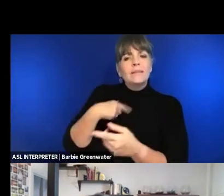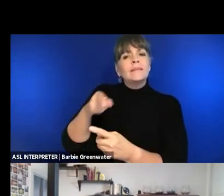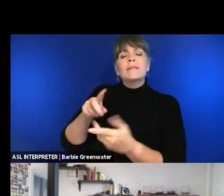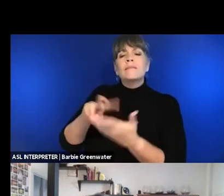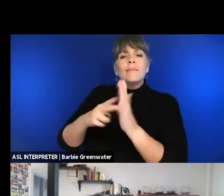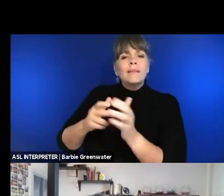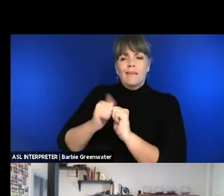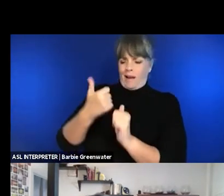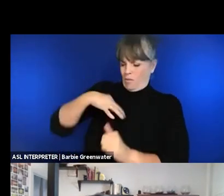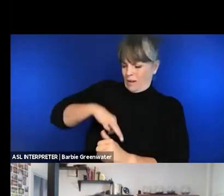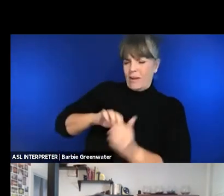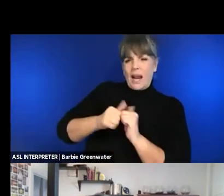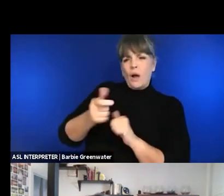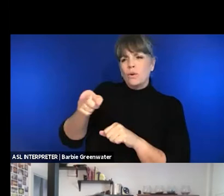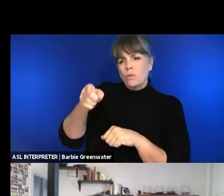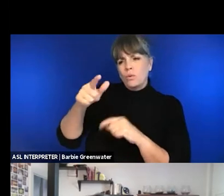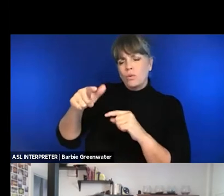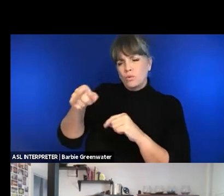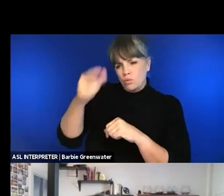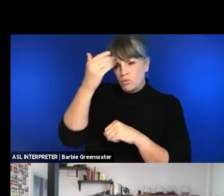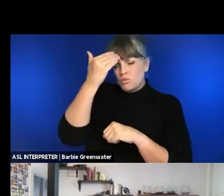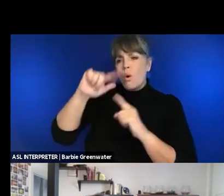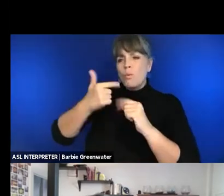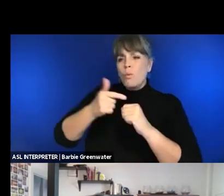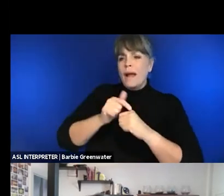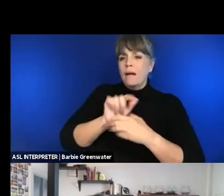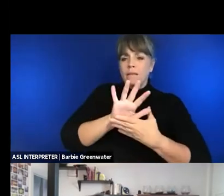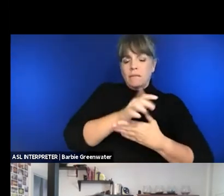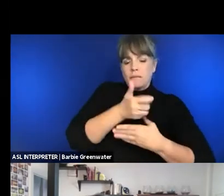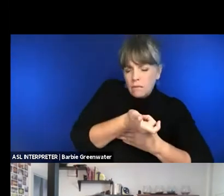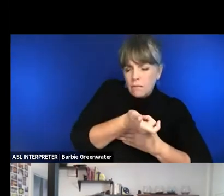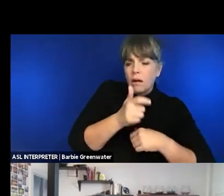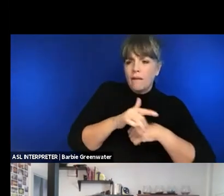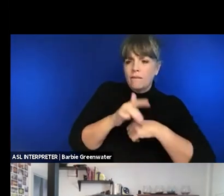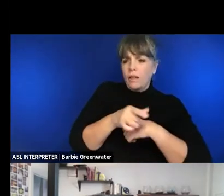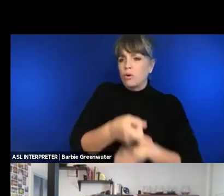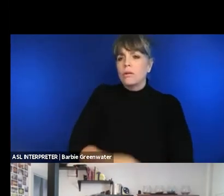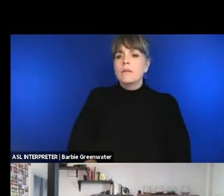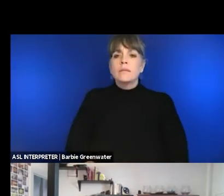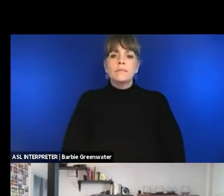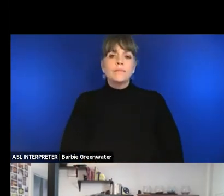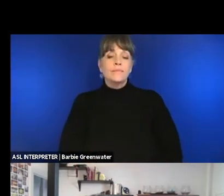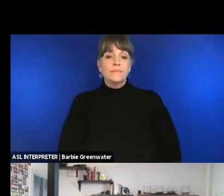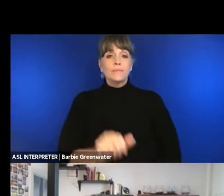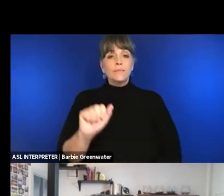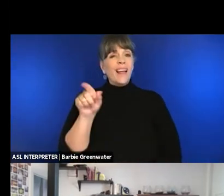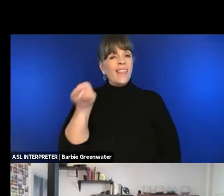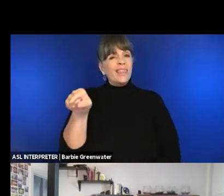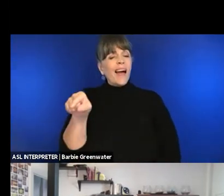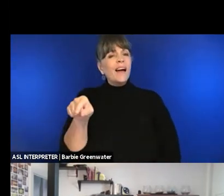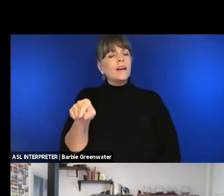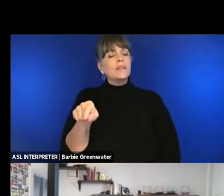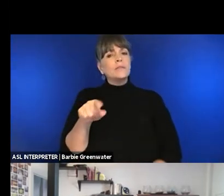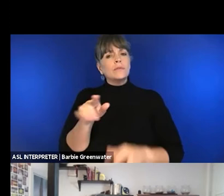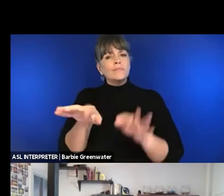description is available on a piece of content? Audio description describes the key visual elements of a program